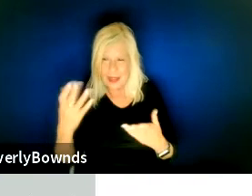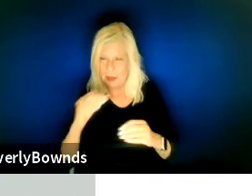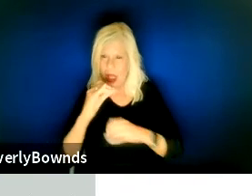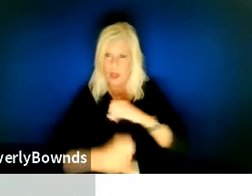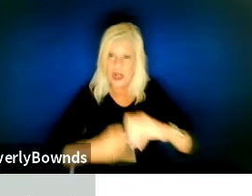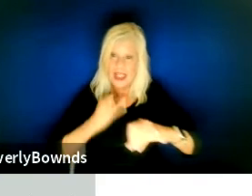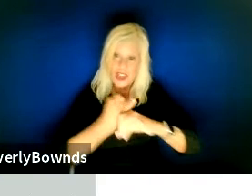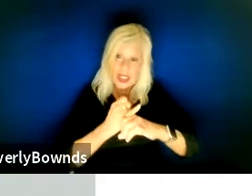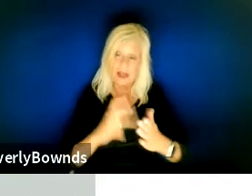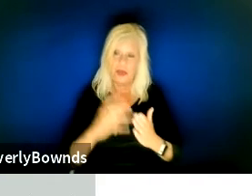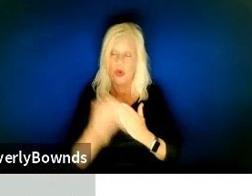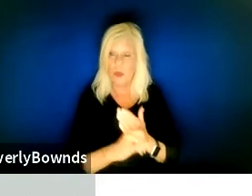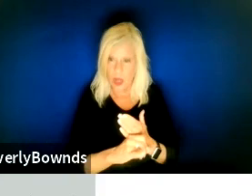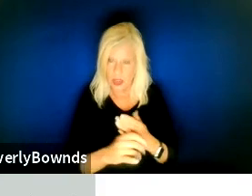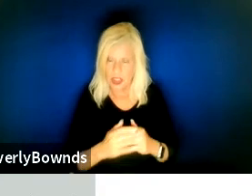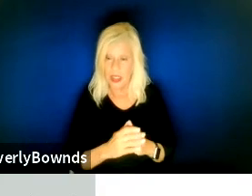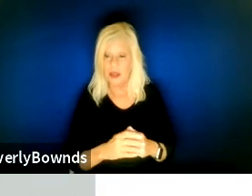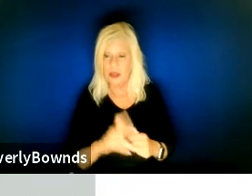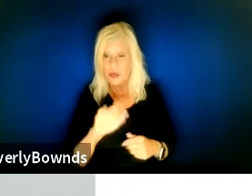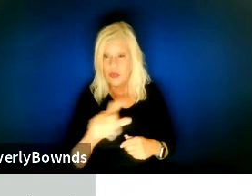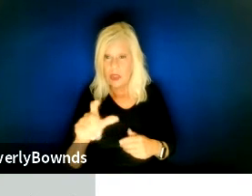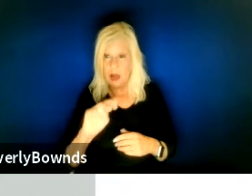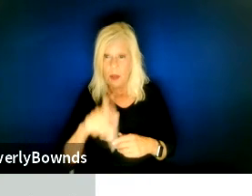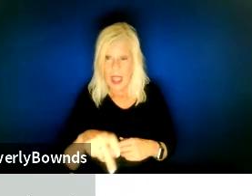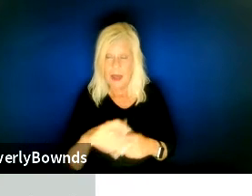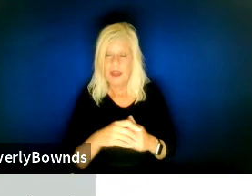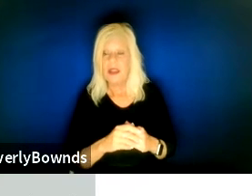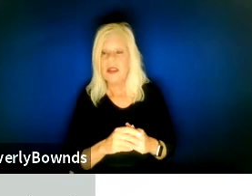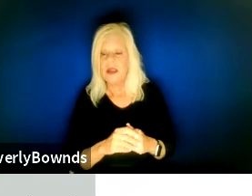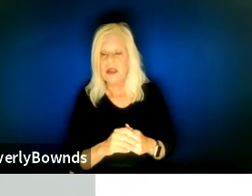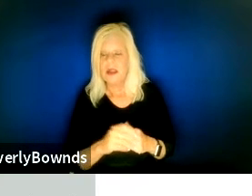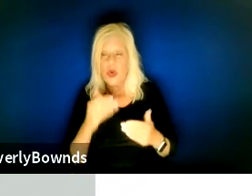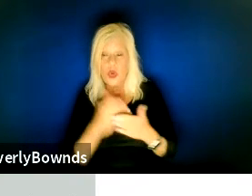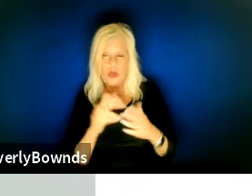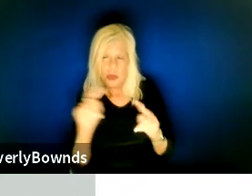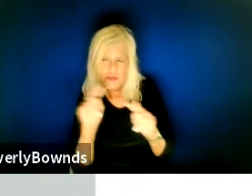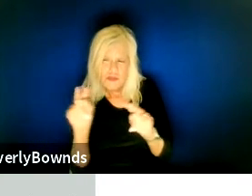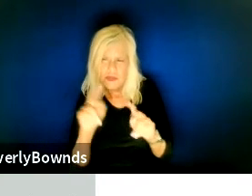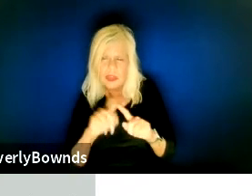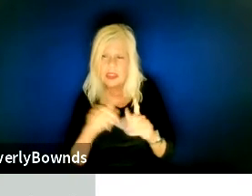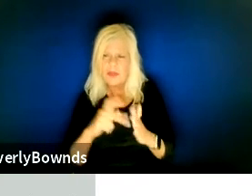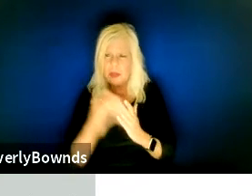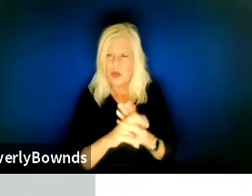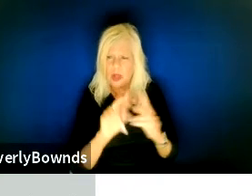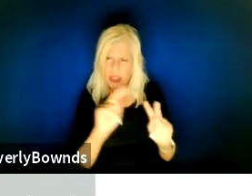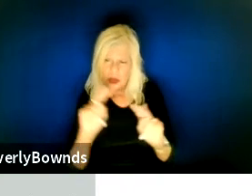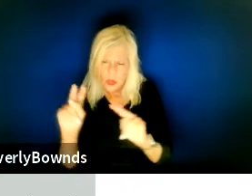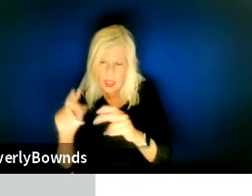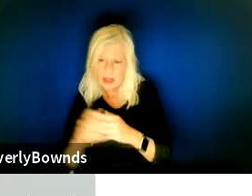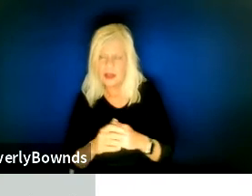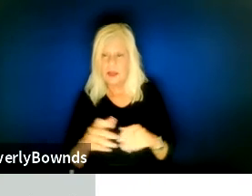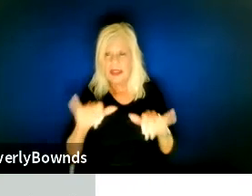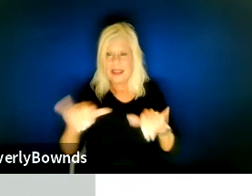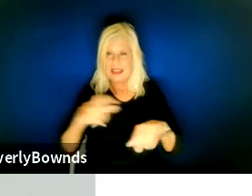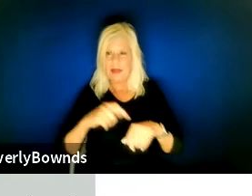project, wheelmap.org. It's a very useful project. So we are closely monitoring all those projects, but at the same time, we have